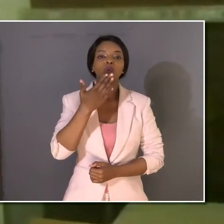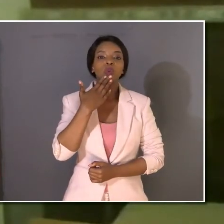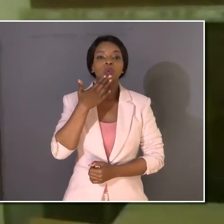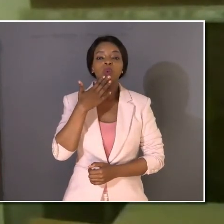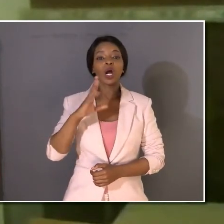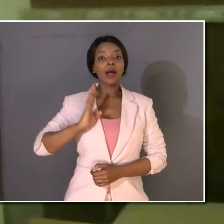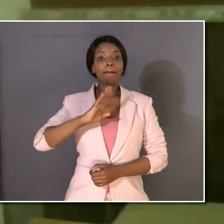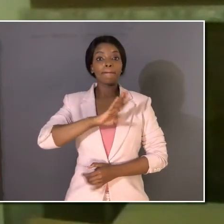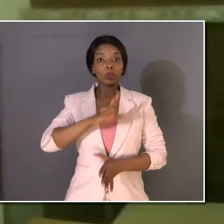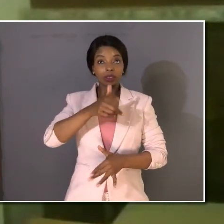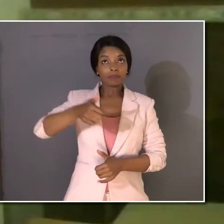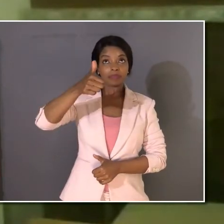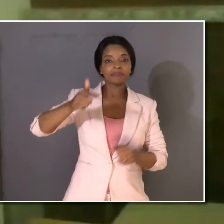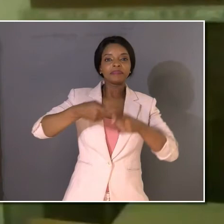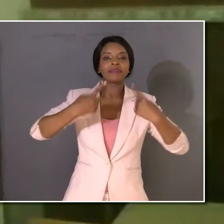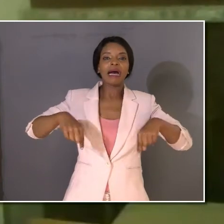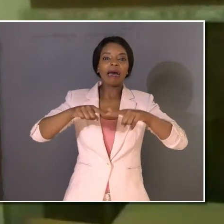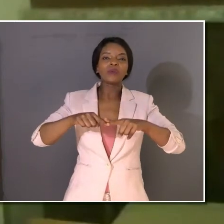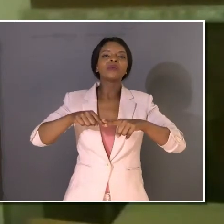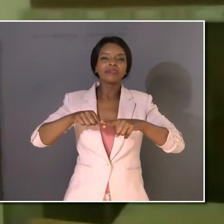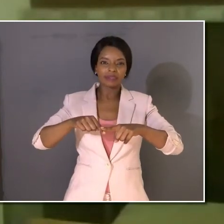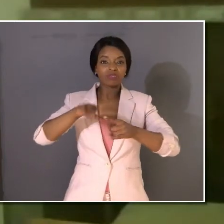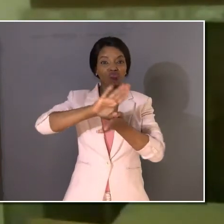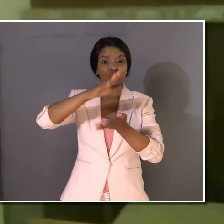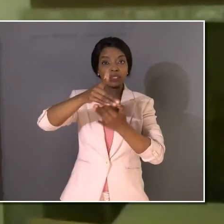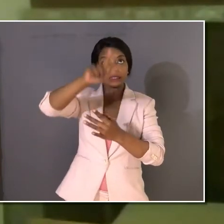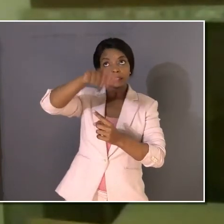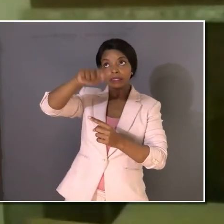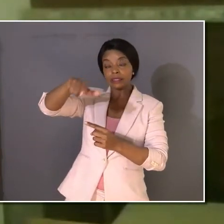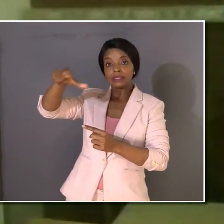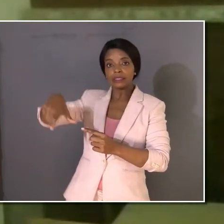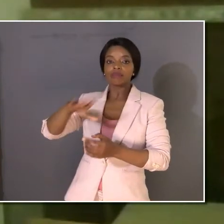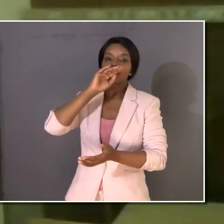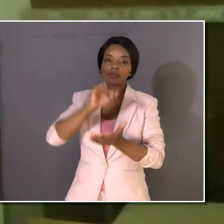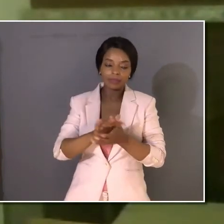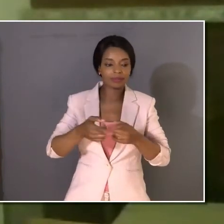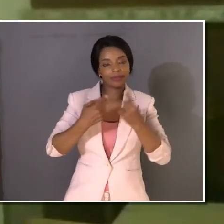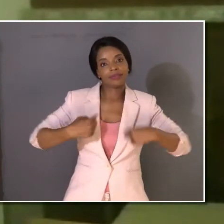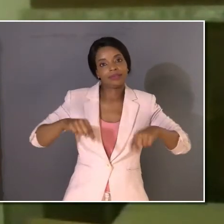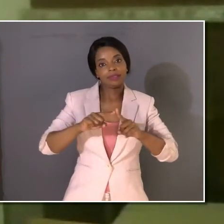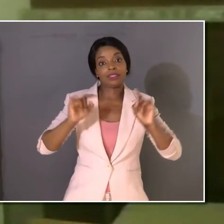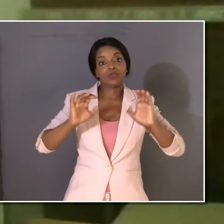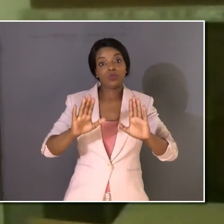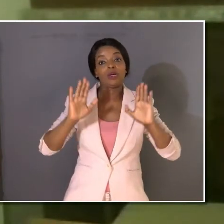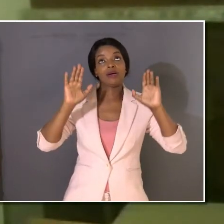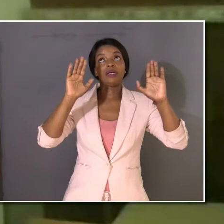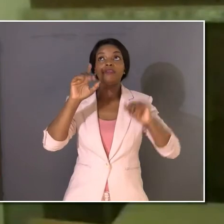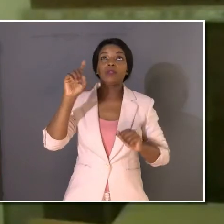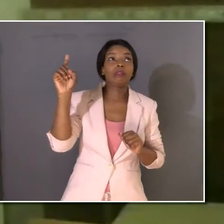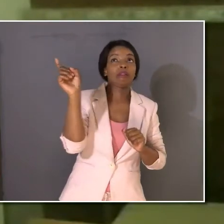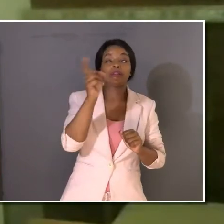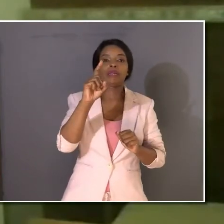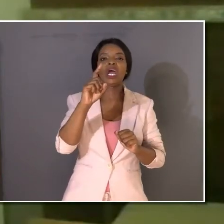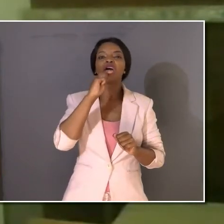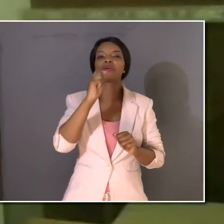faith in us and the work that we do, and they're so supportive of what we do. And it's so wonderful to know that you've got this